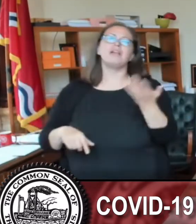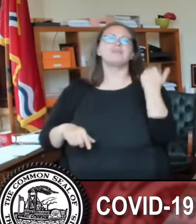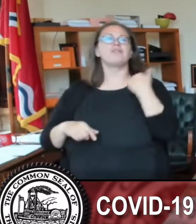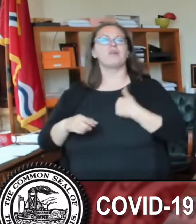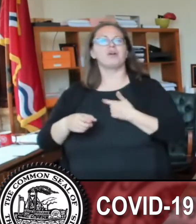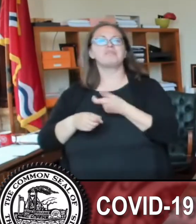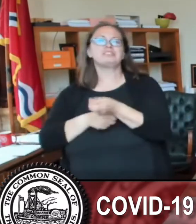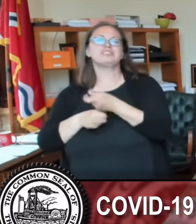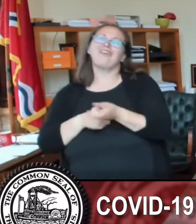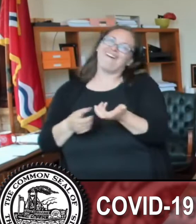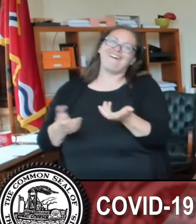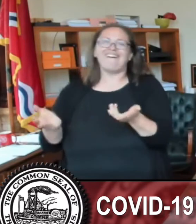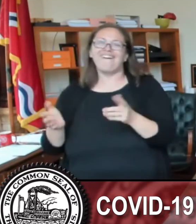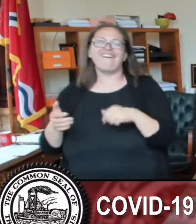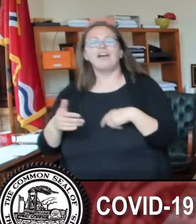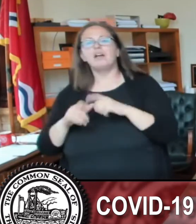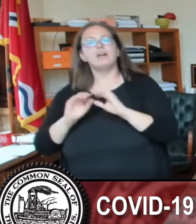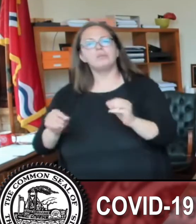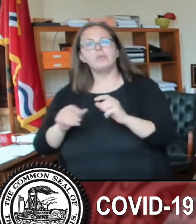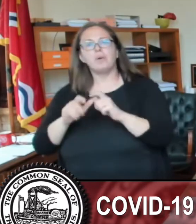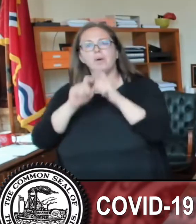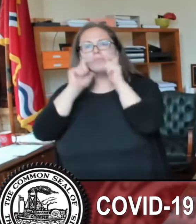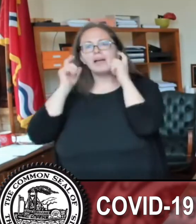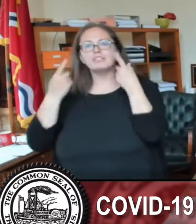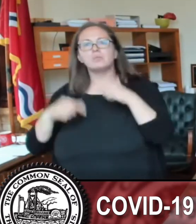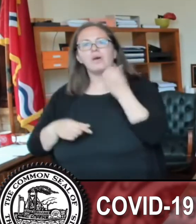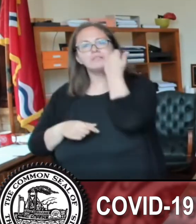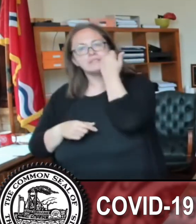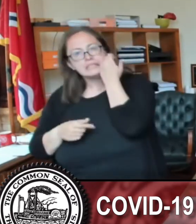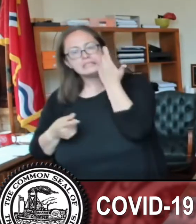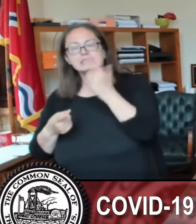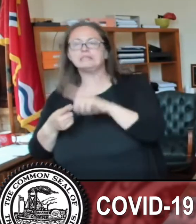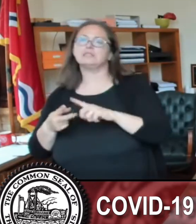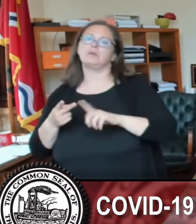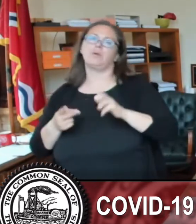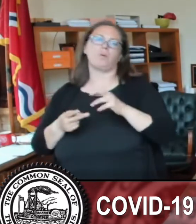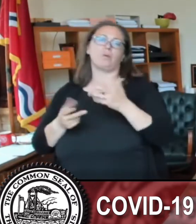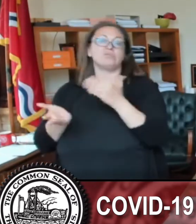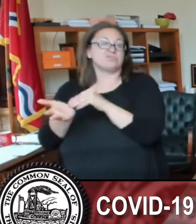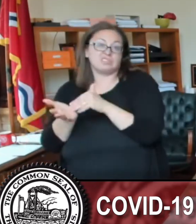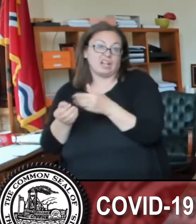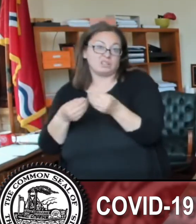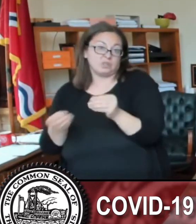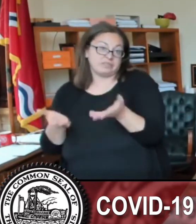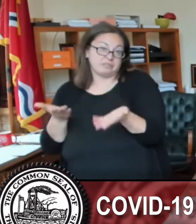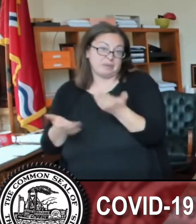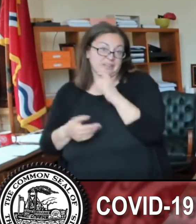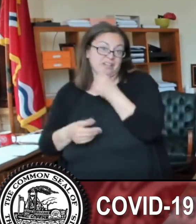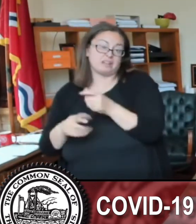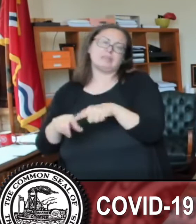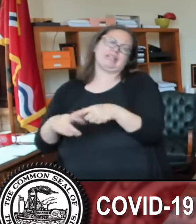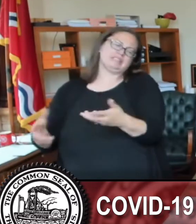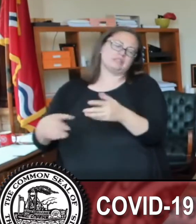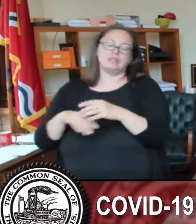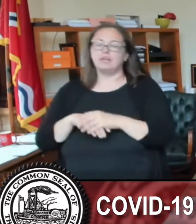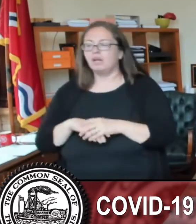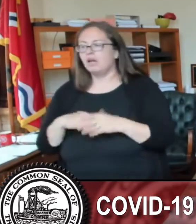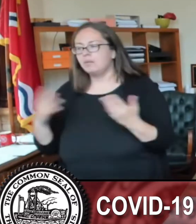Yeah, you're not probably going to be wearing your mask while you're at the dentist's office, or maybe not even at the doctor's office, depends.